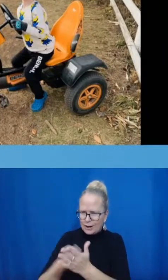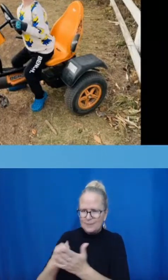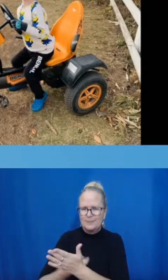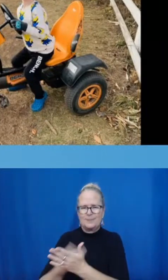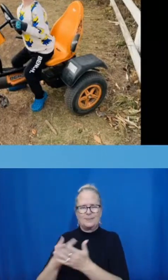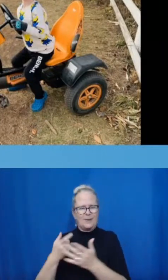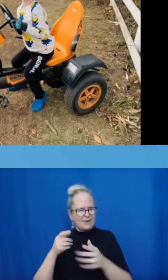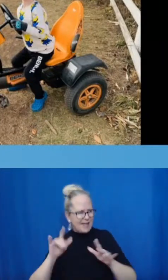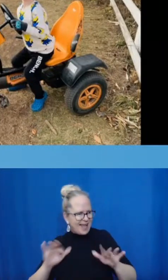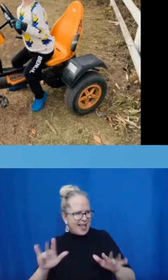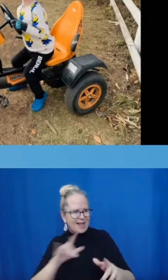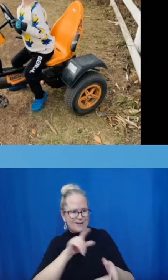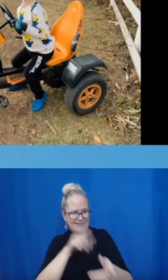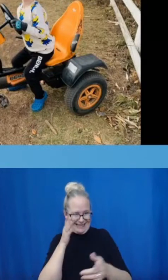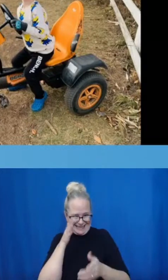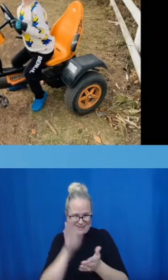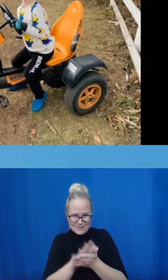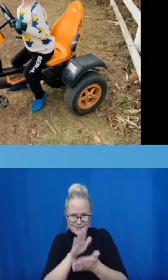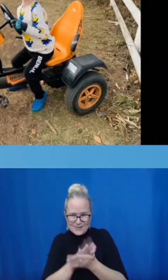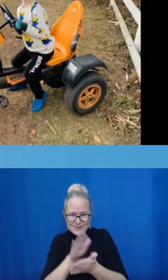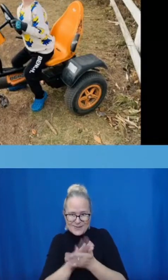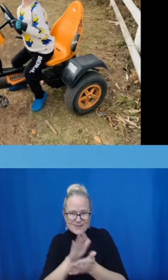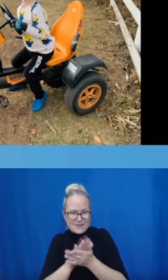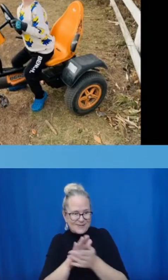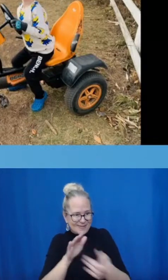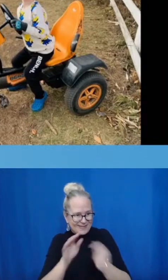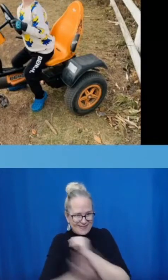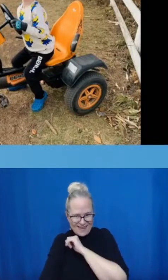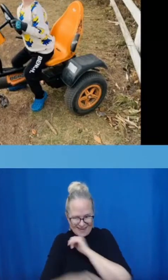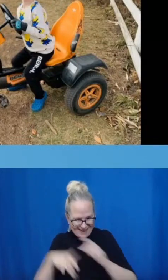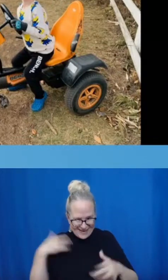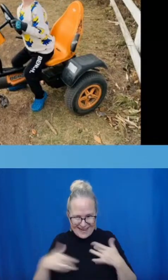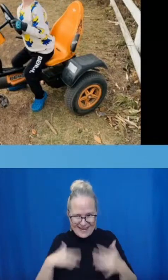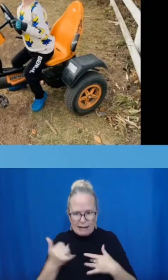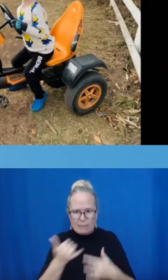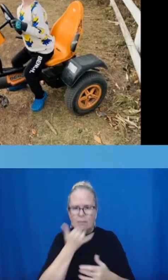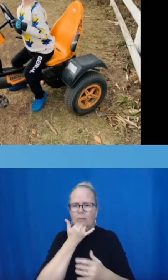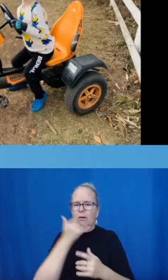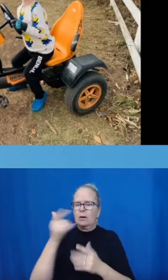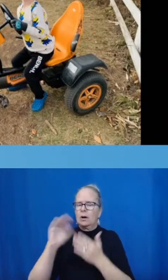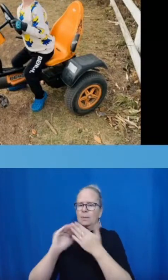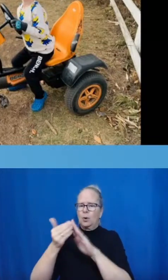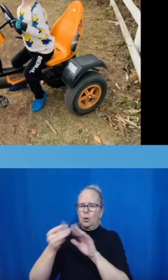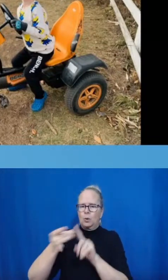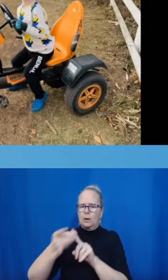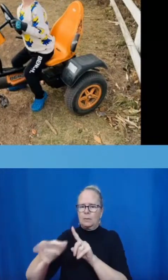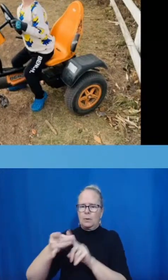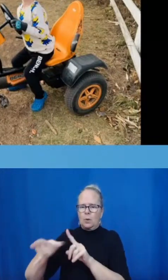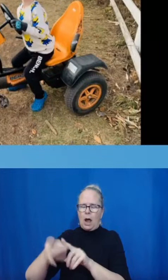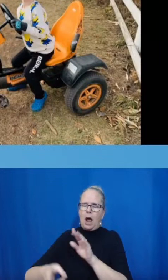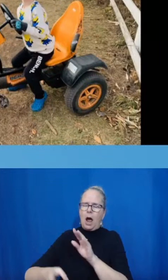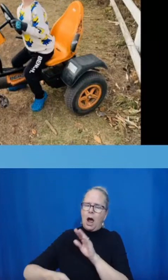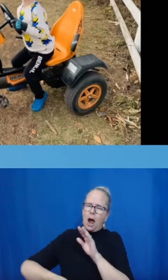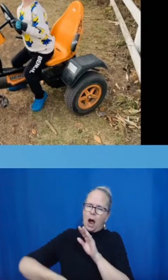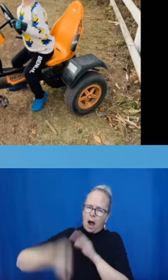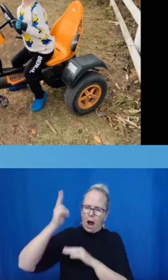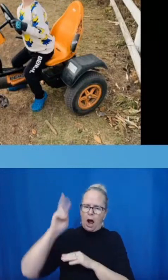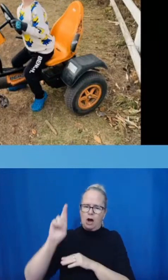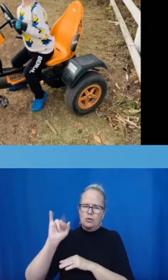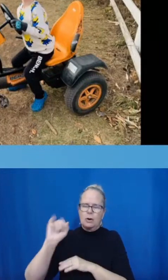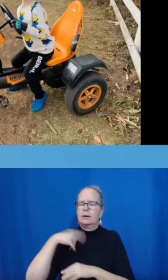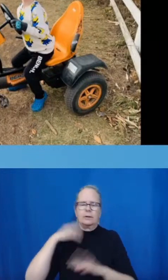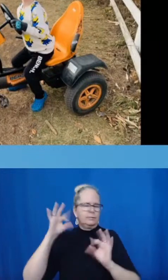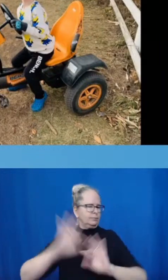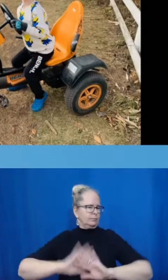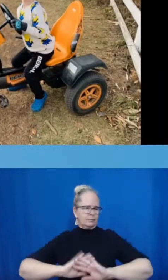fully vaccinated. And well, he's obviously not. So that was the worry. The biggest disappointment for us has been the decision to